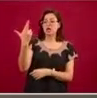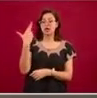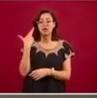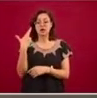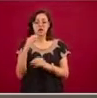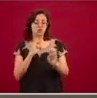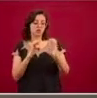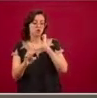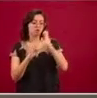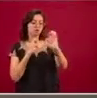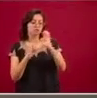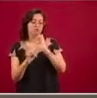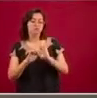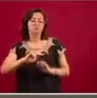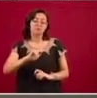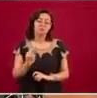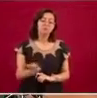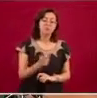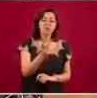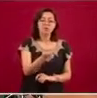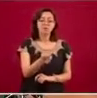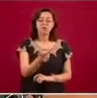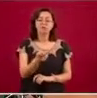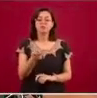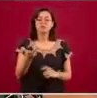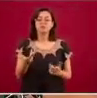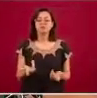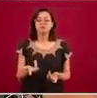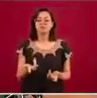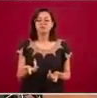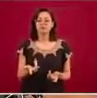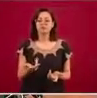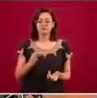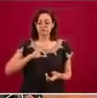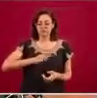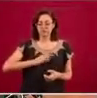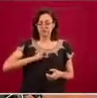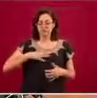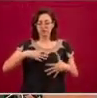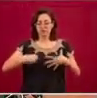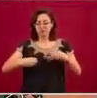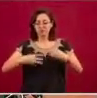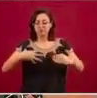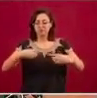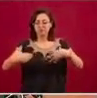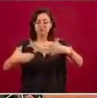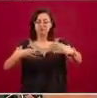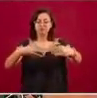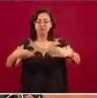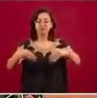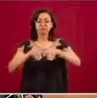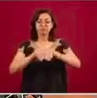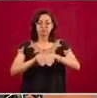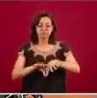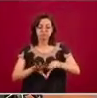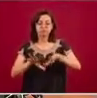show 2 weeks ago, there was an expert that was giving their opinion, and they were being asked if the